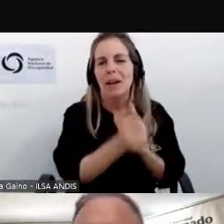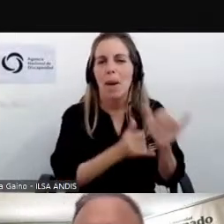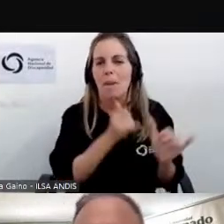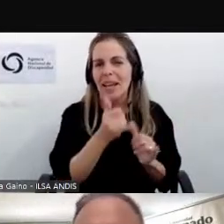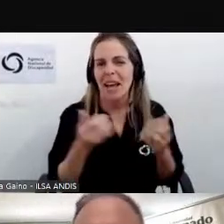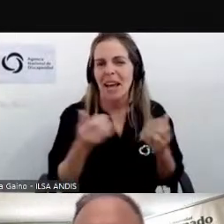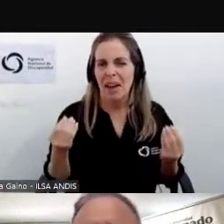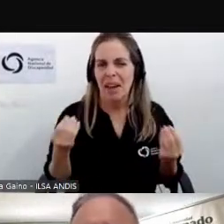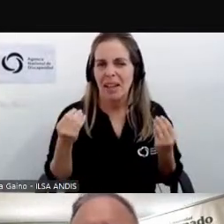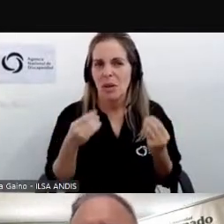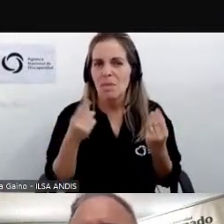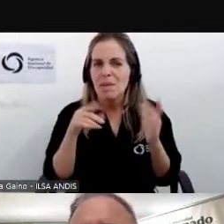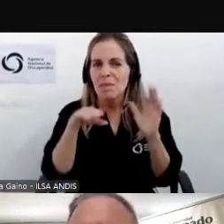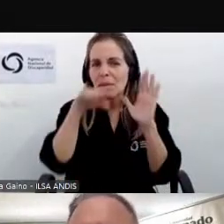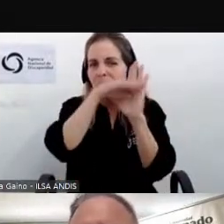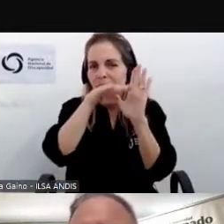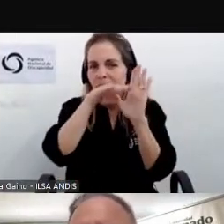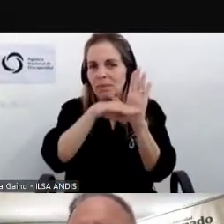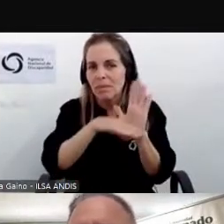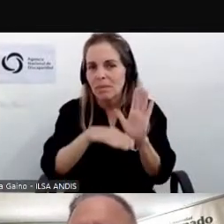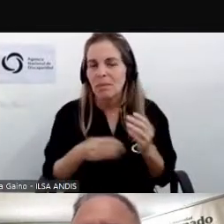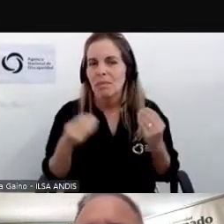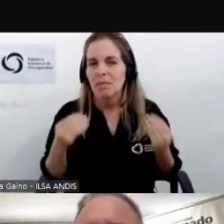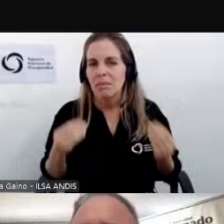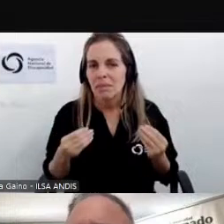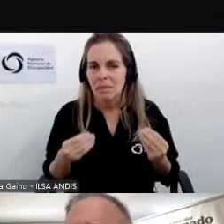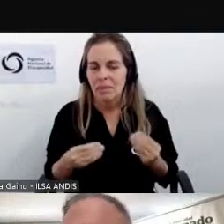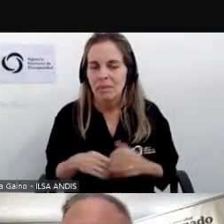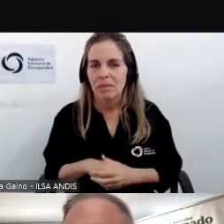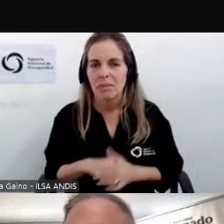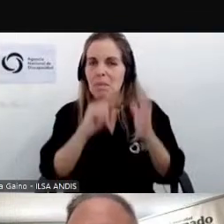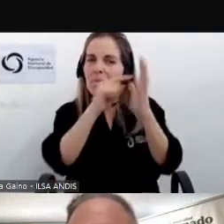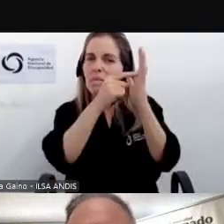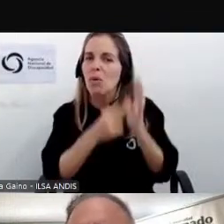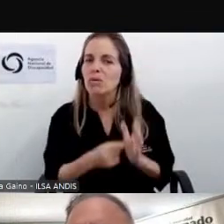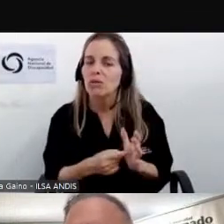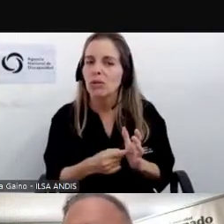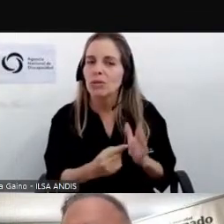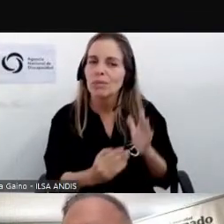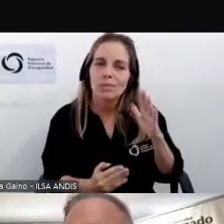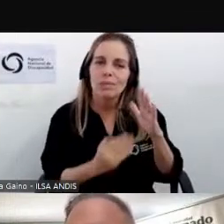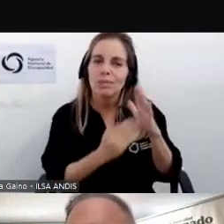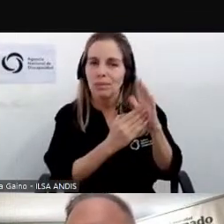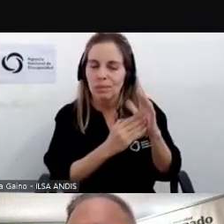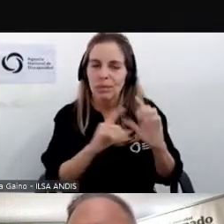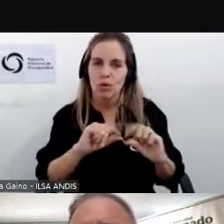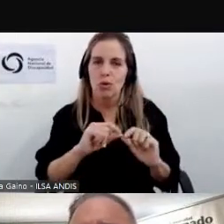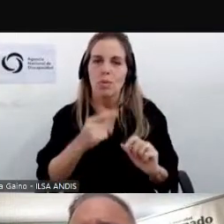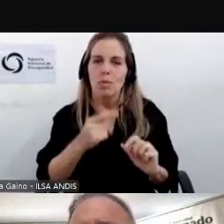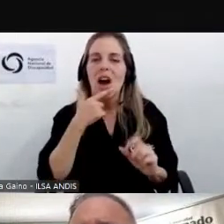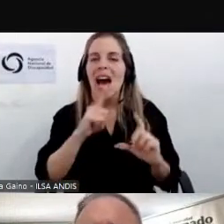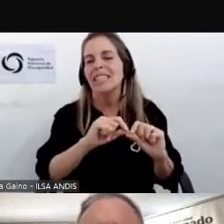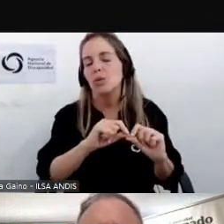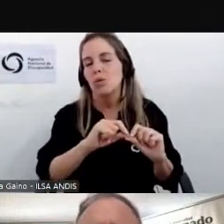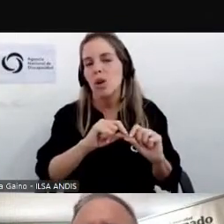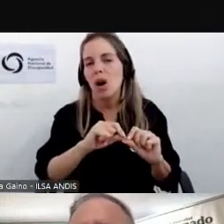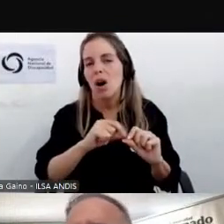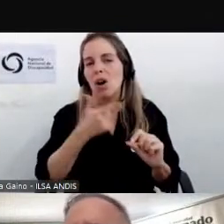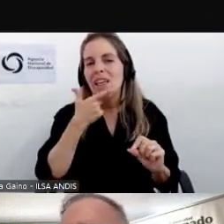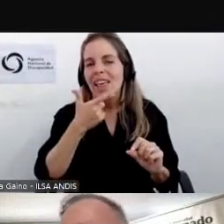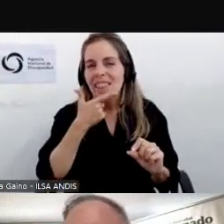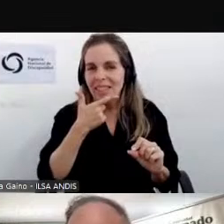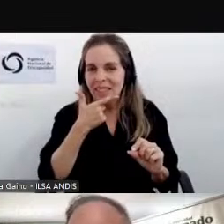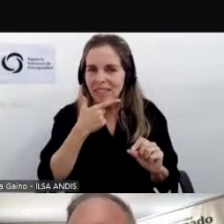there seems to be a consensus based on universal standards, and it has been actually